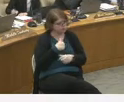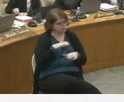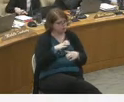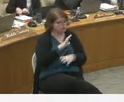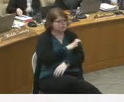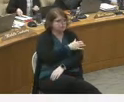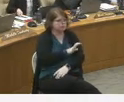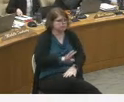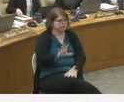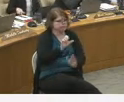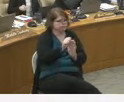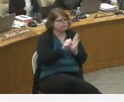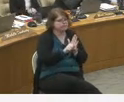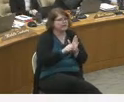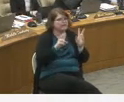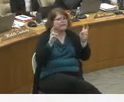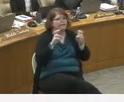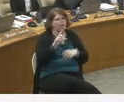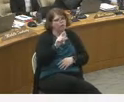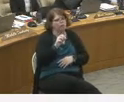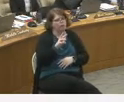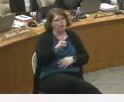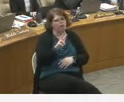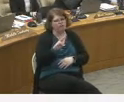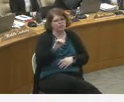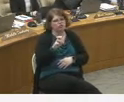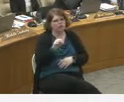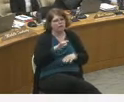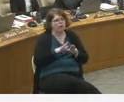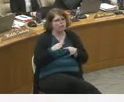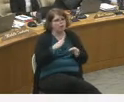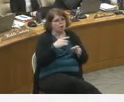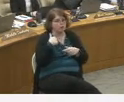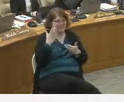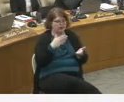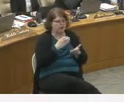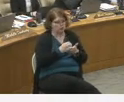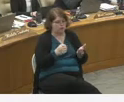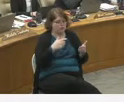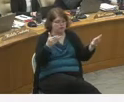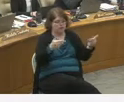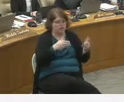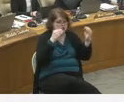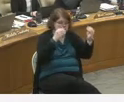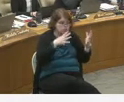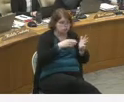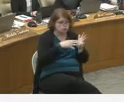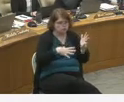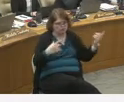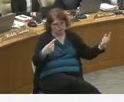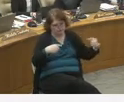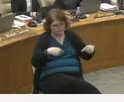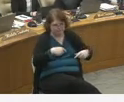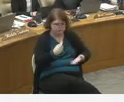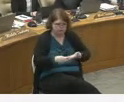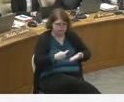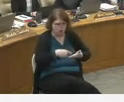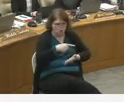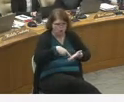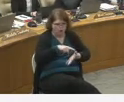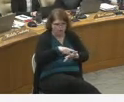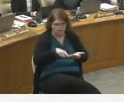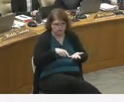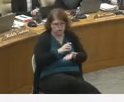we're doing something called Low Vision on the road where we take equipment we invite teachers students in talk about what that means